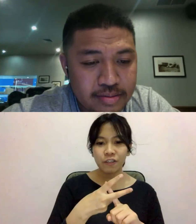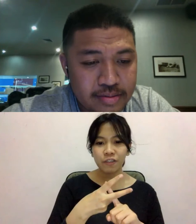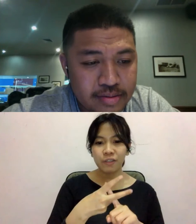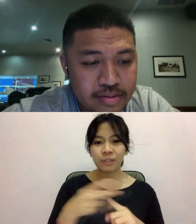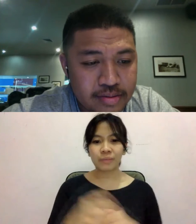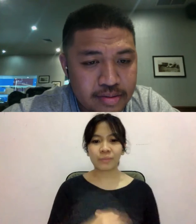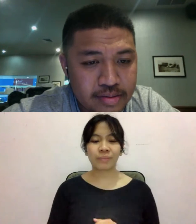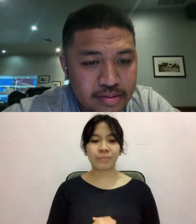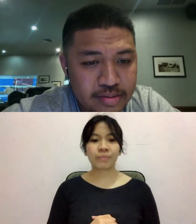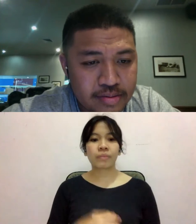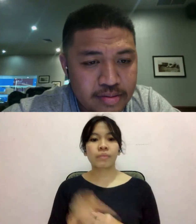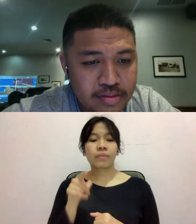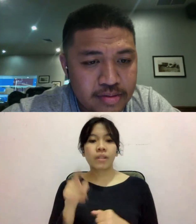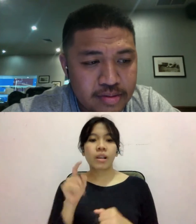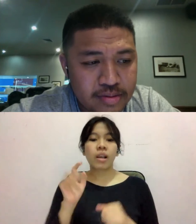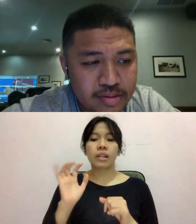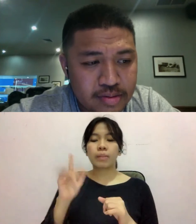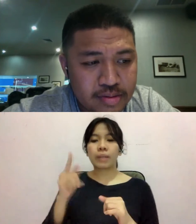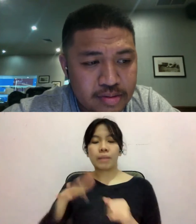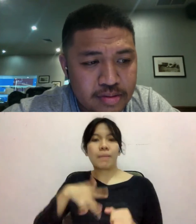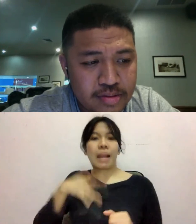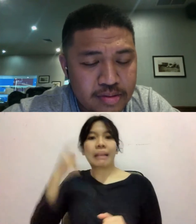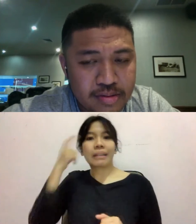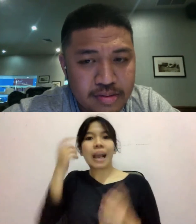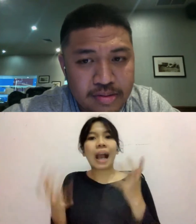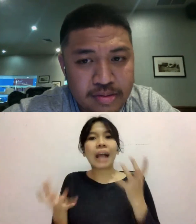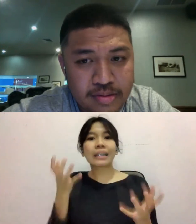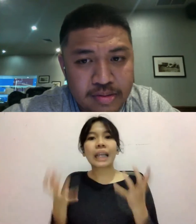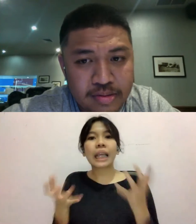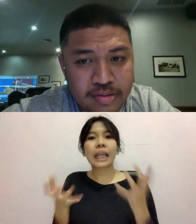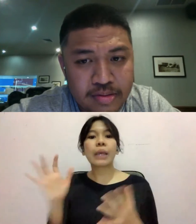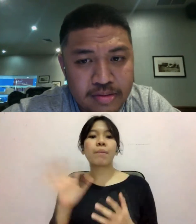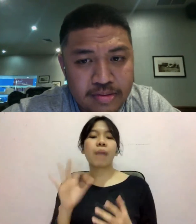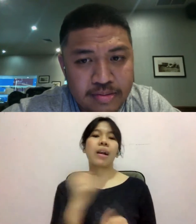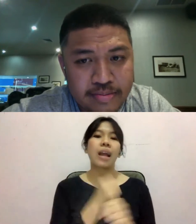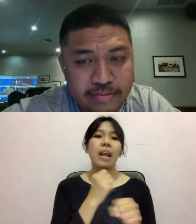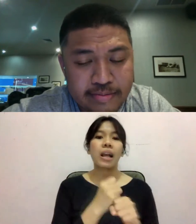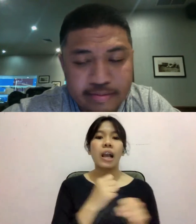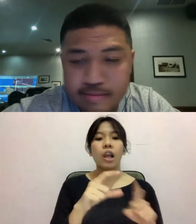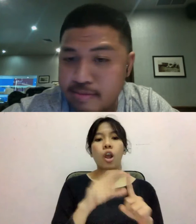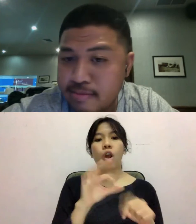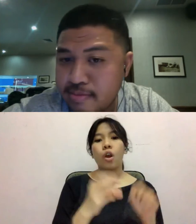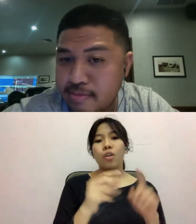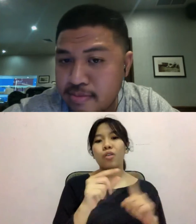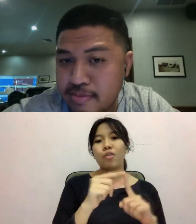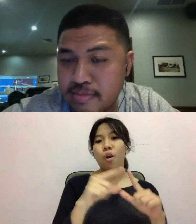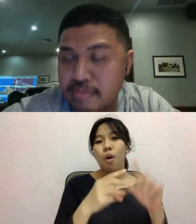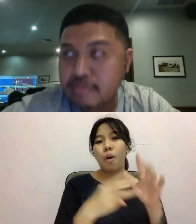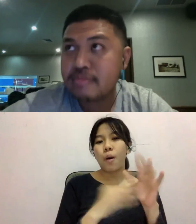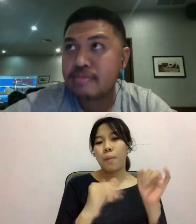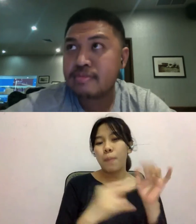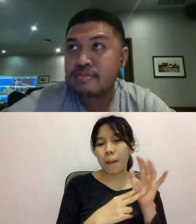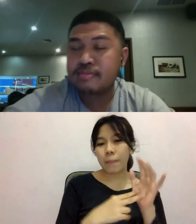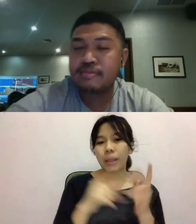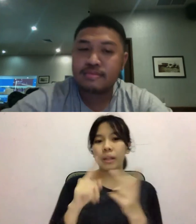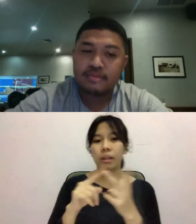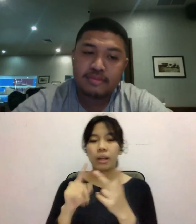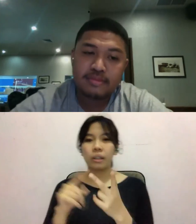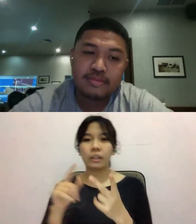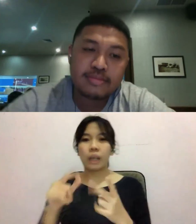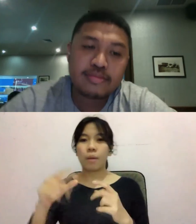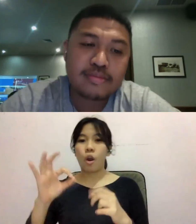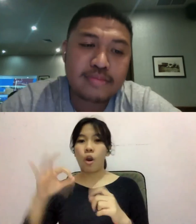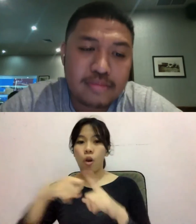more balanced ideal presentation of dopamine, oxytocin, it can come up in a more healthy way in lust, attraction, and